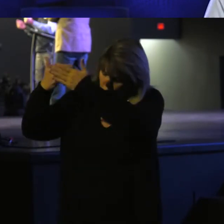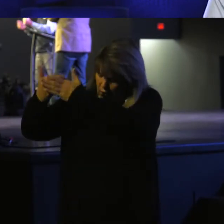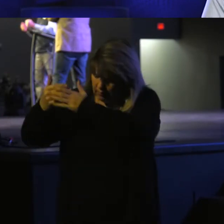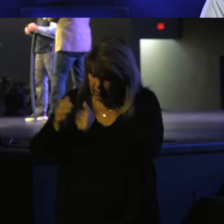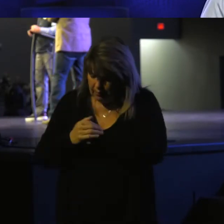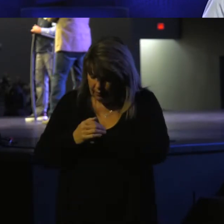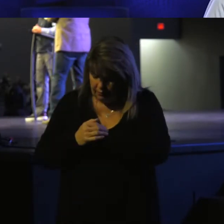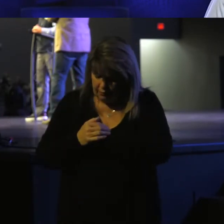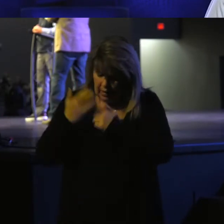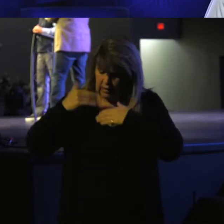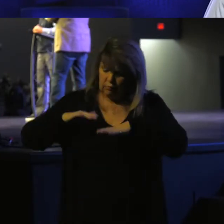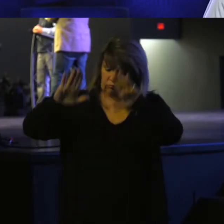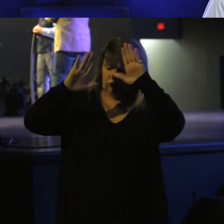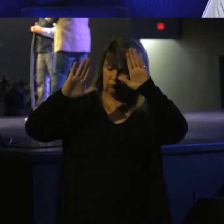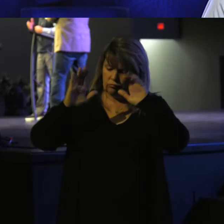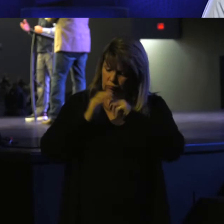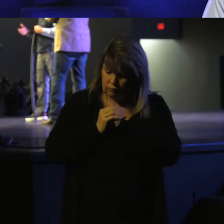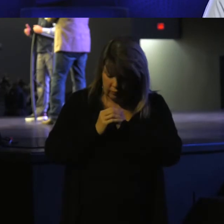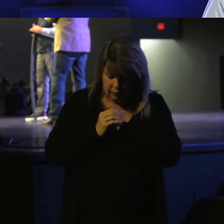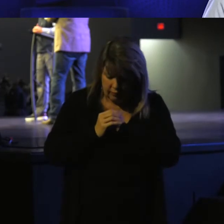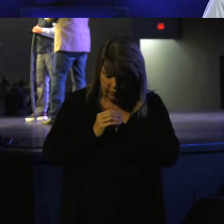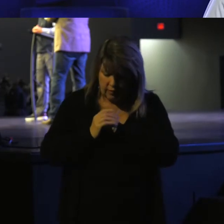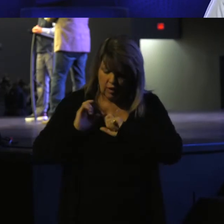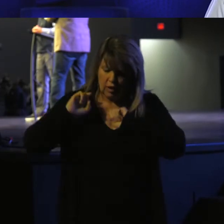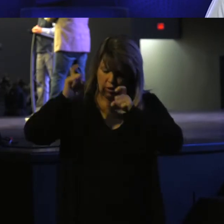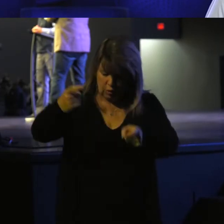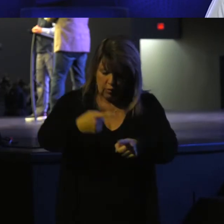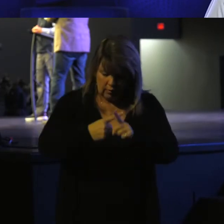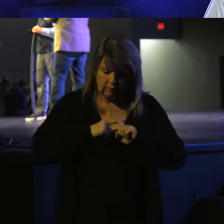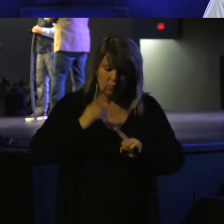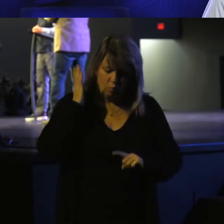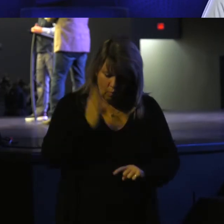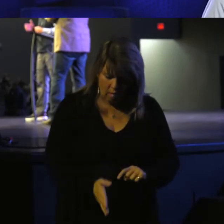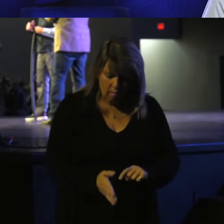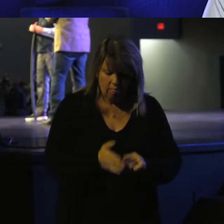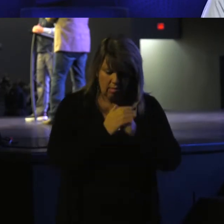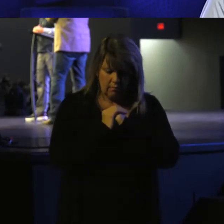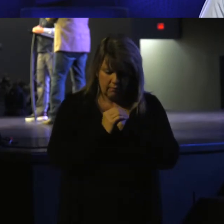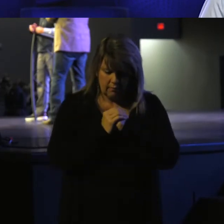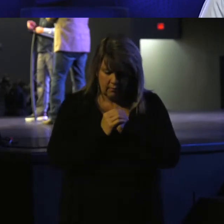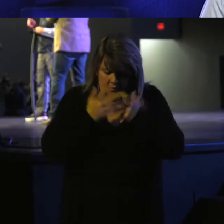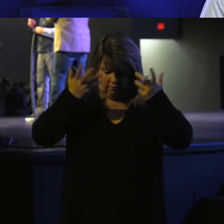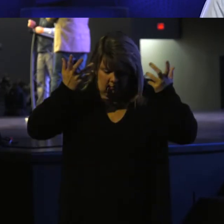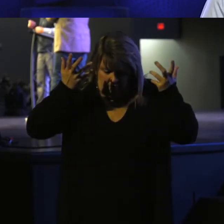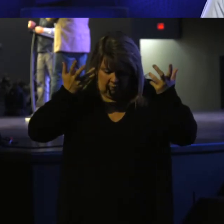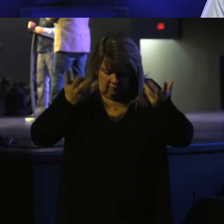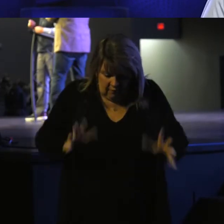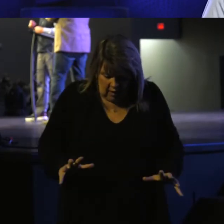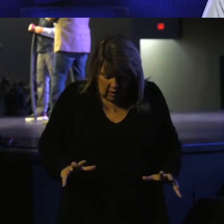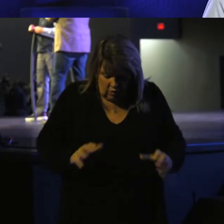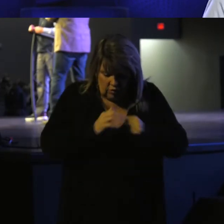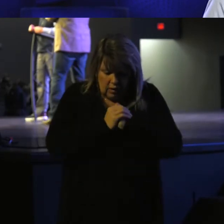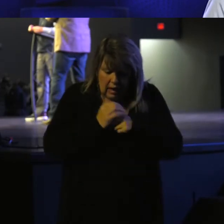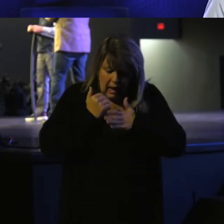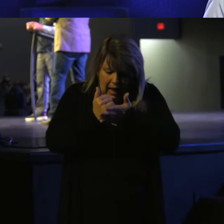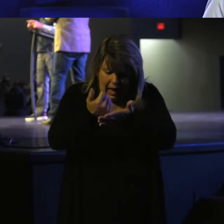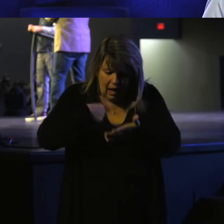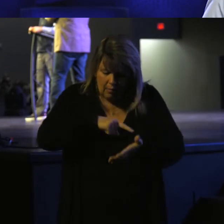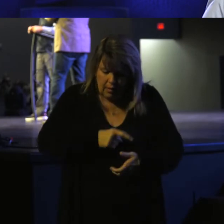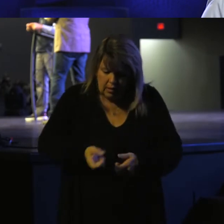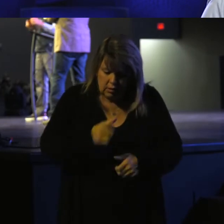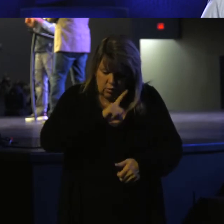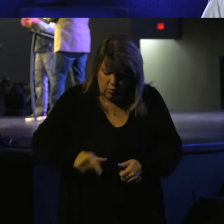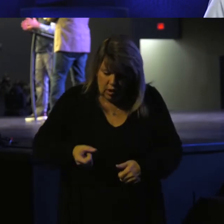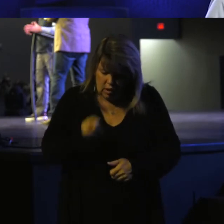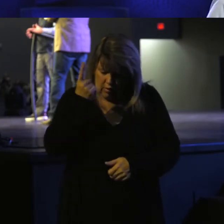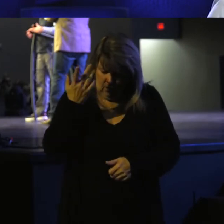and joyfully receive your gift of salvation. And having done that, Lord, might you help us to understand why